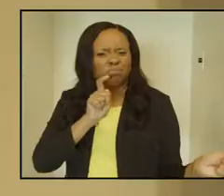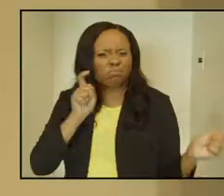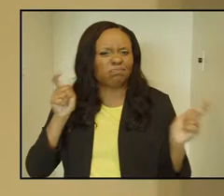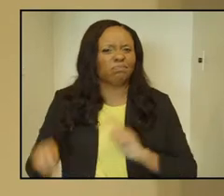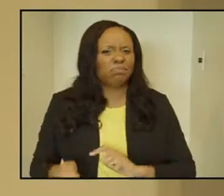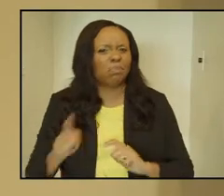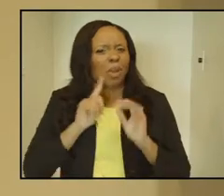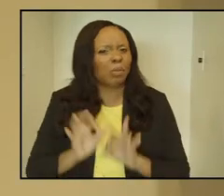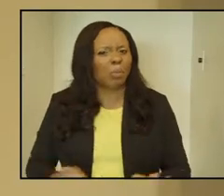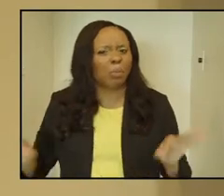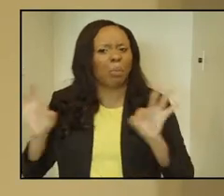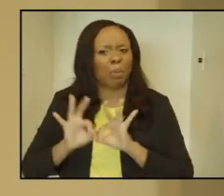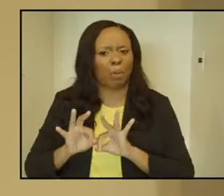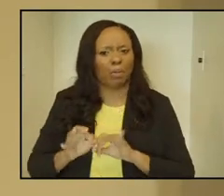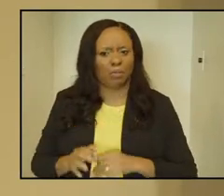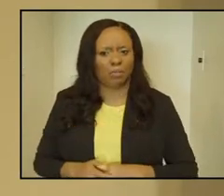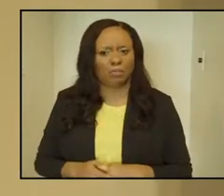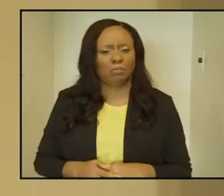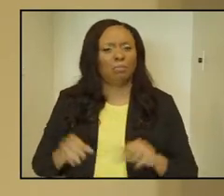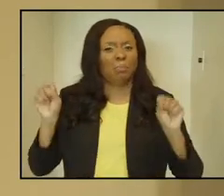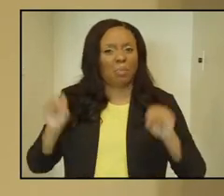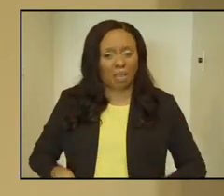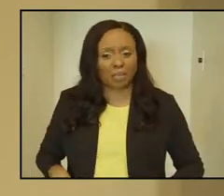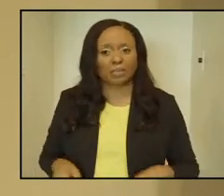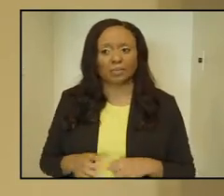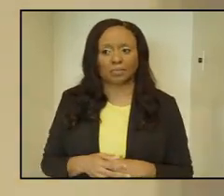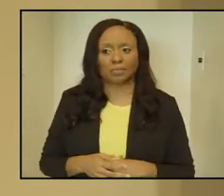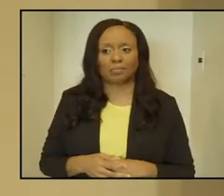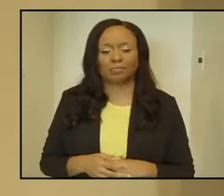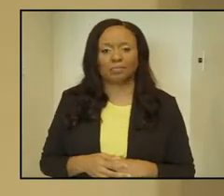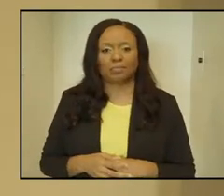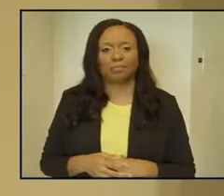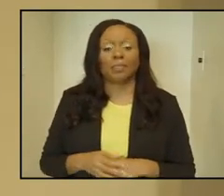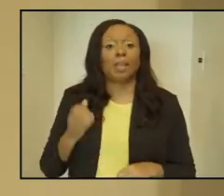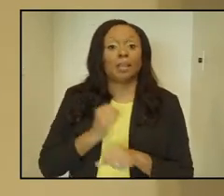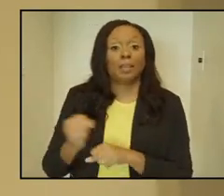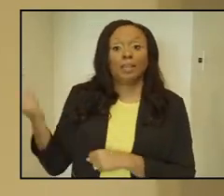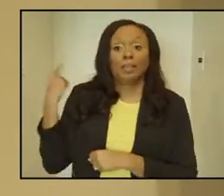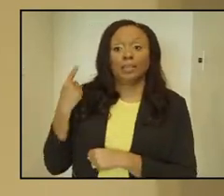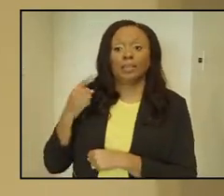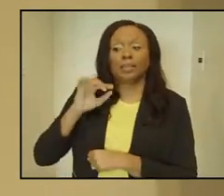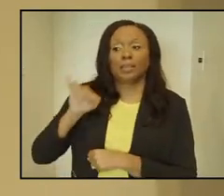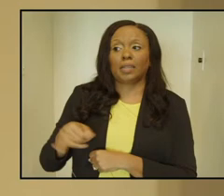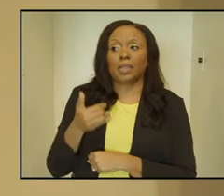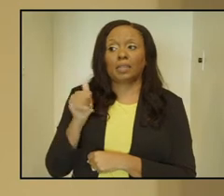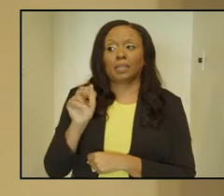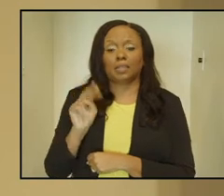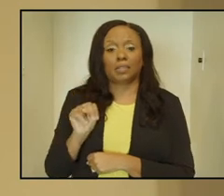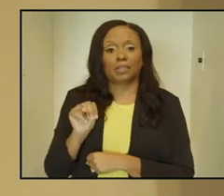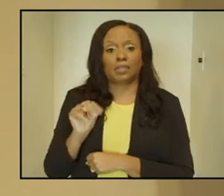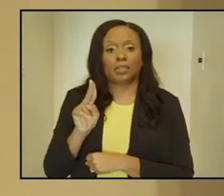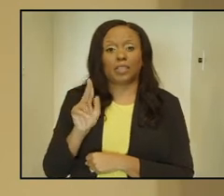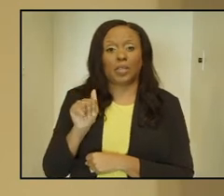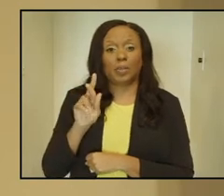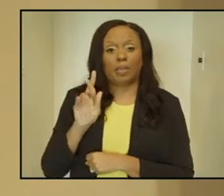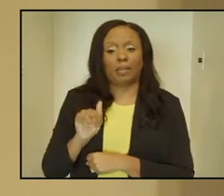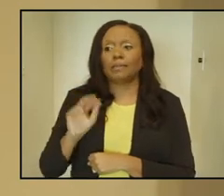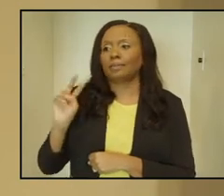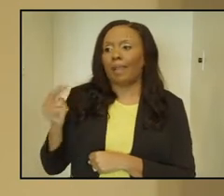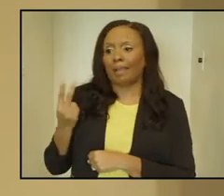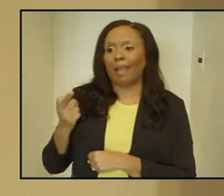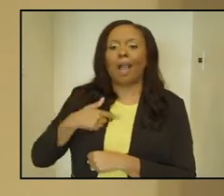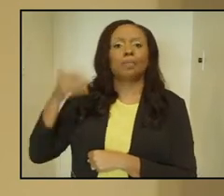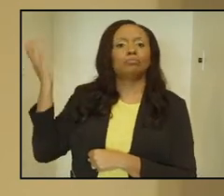necessary possible. On the 2nd of January last year, in addressing the country,